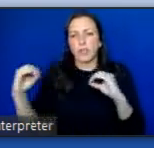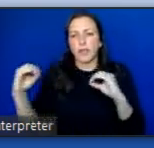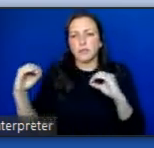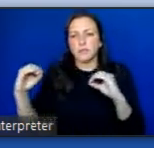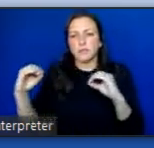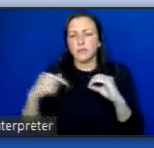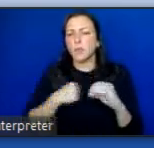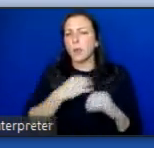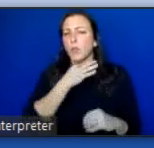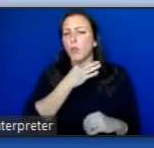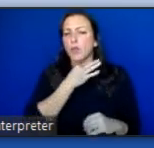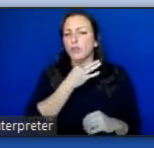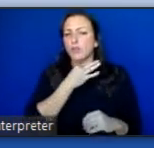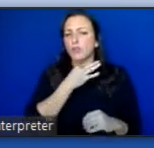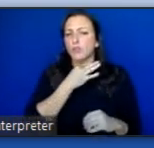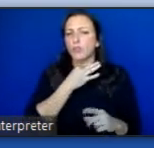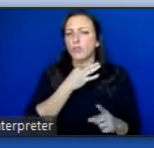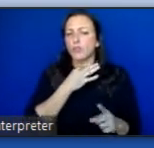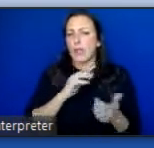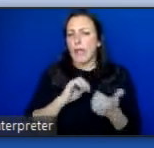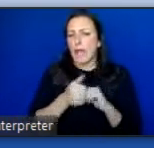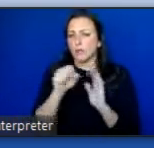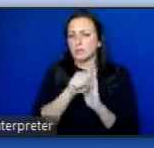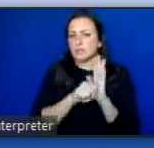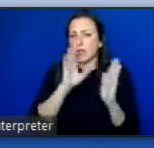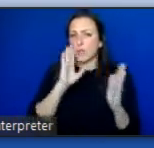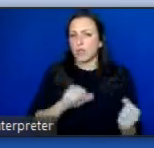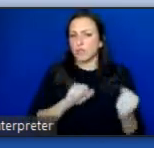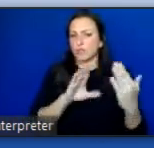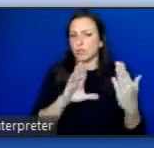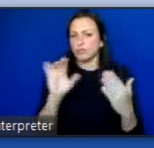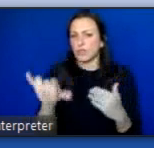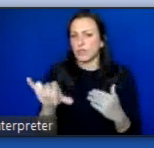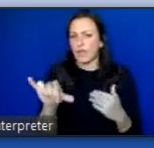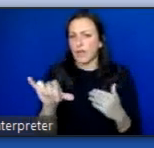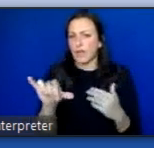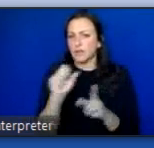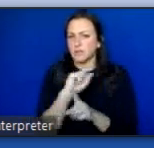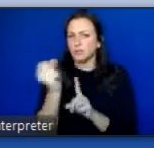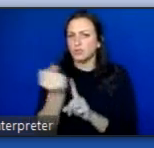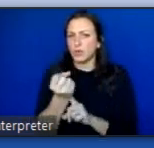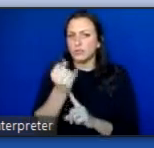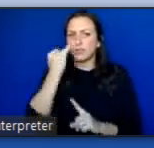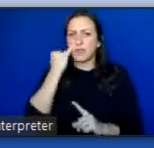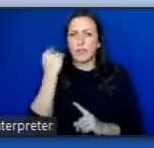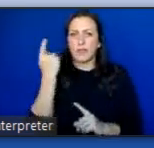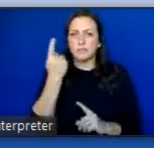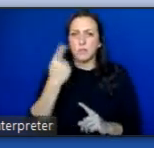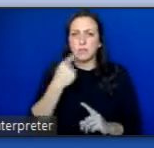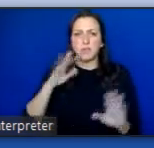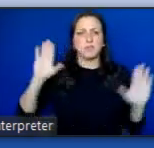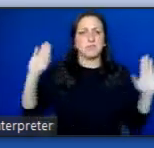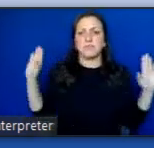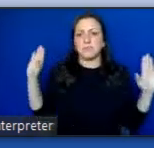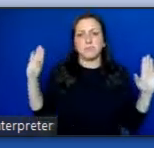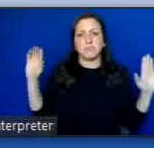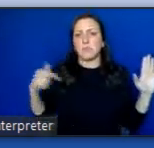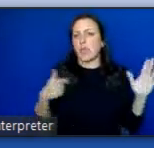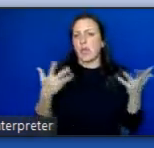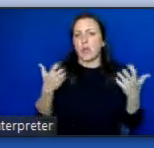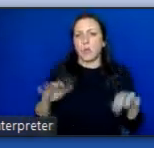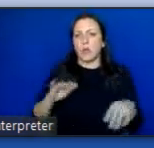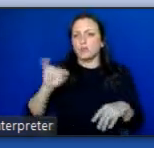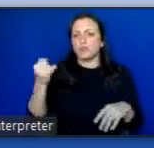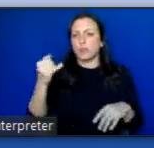wondered how the state is going to approach the situation when folks object to getting the Johnson &